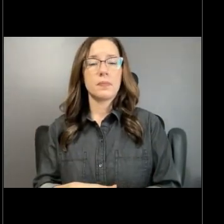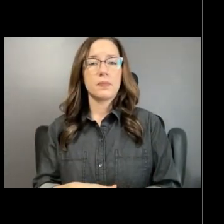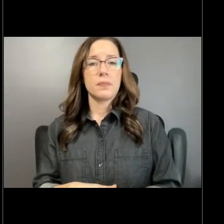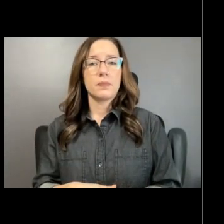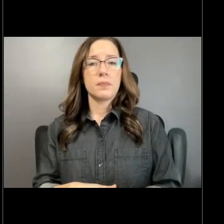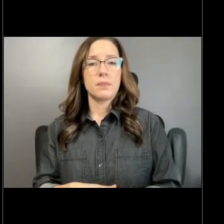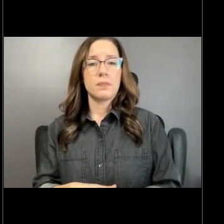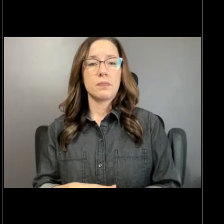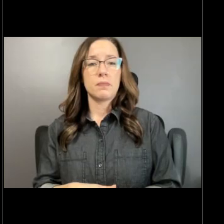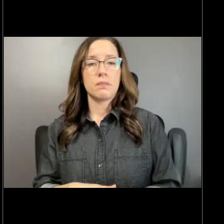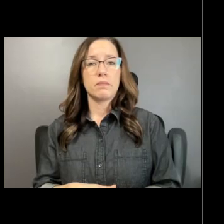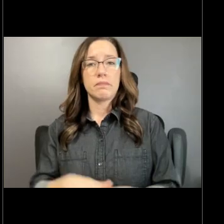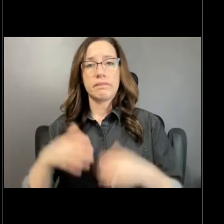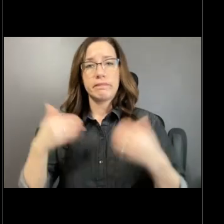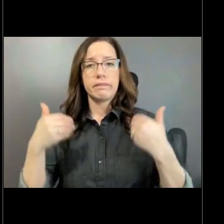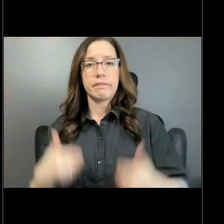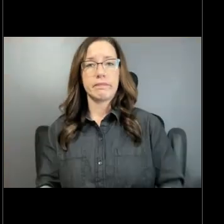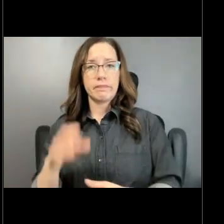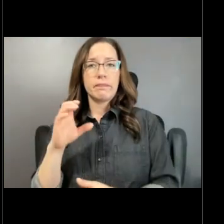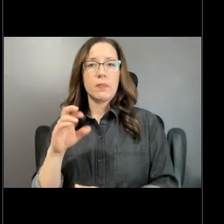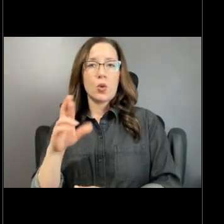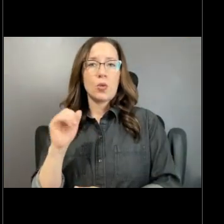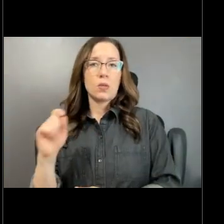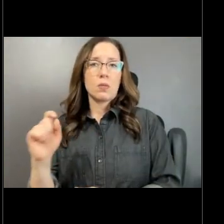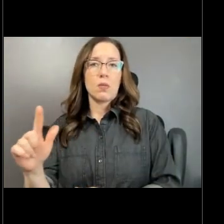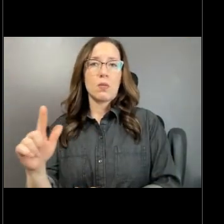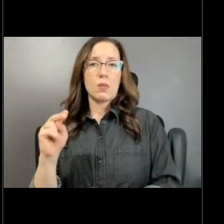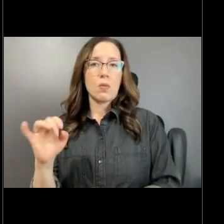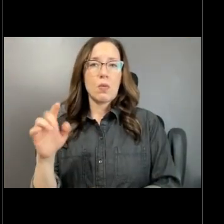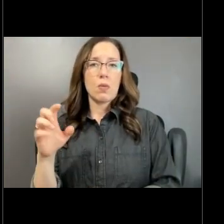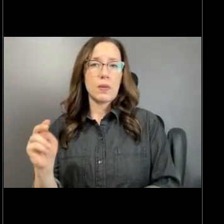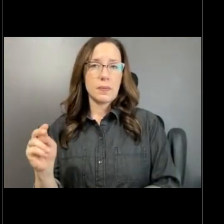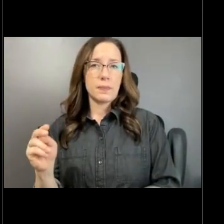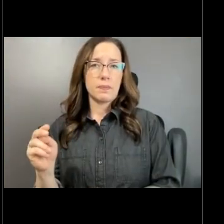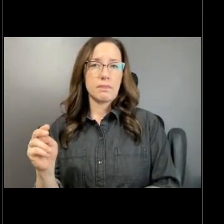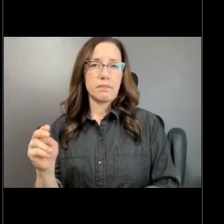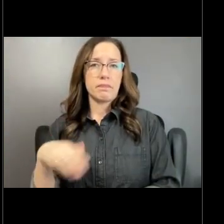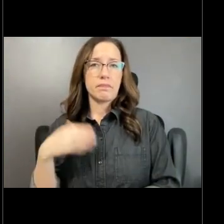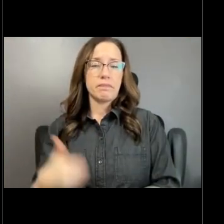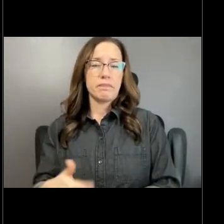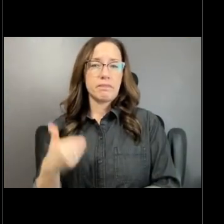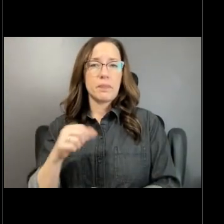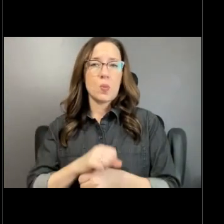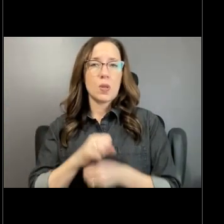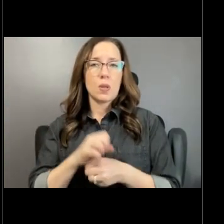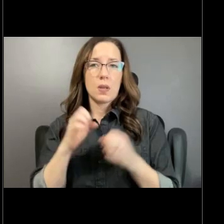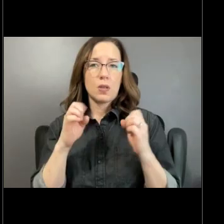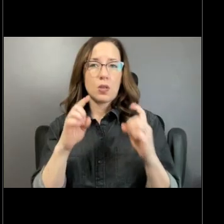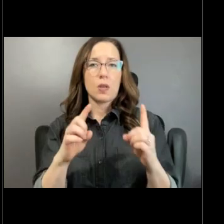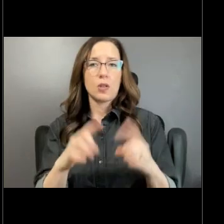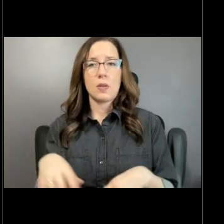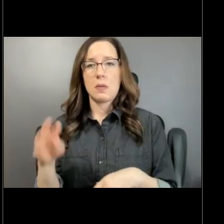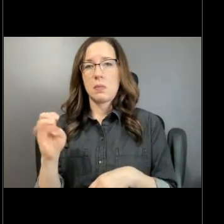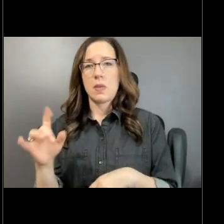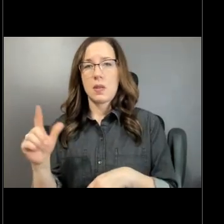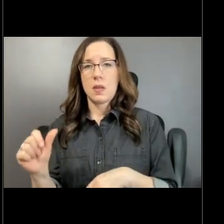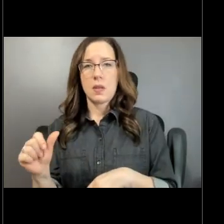And I am Crystal Nolan. I have worked in education, media,